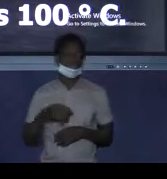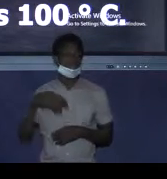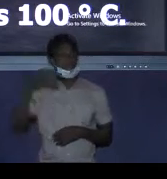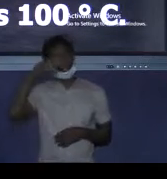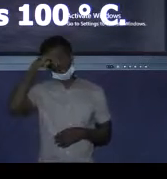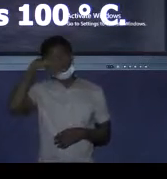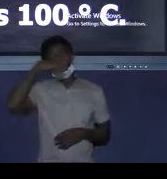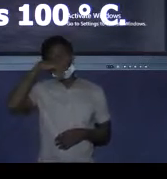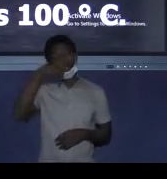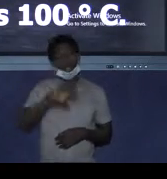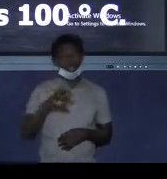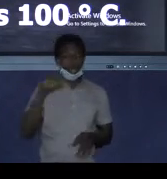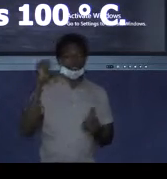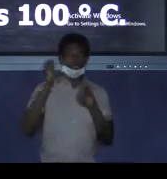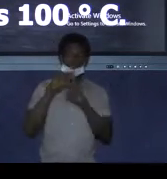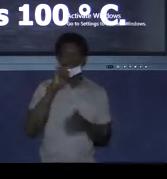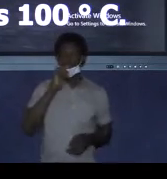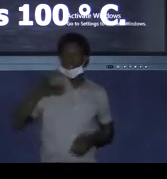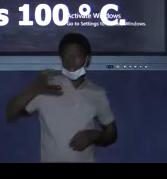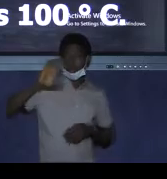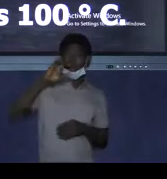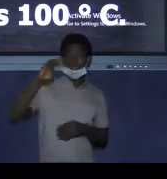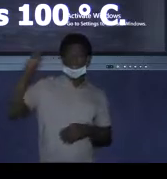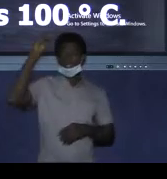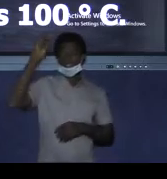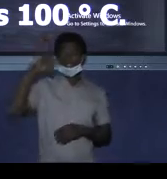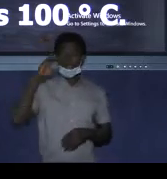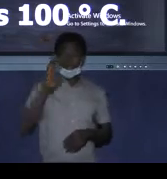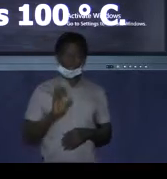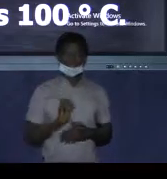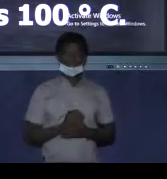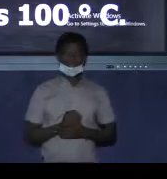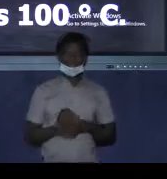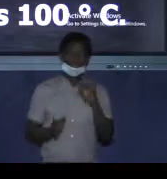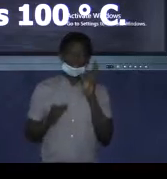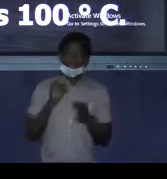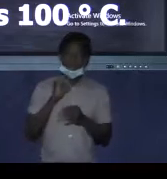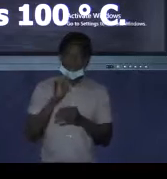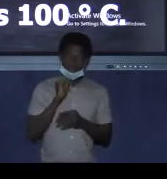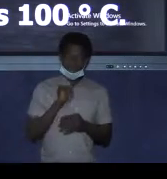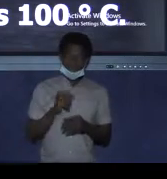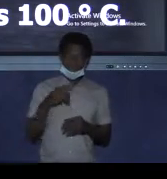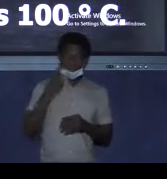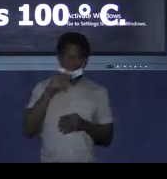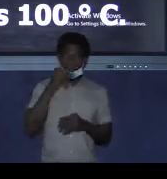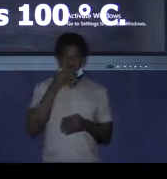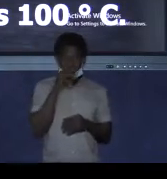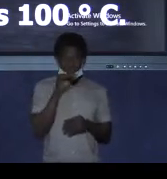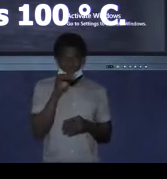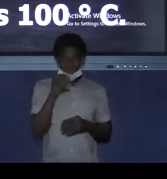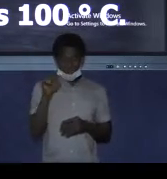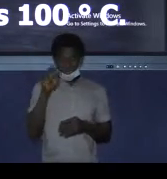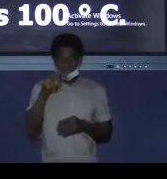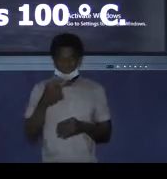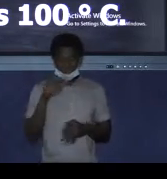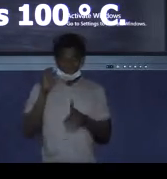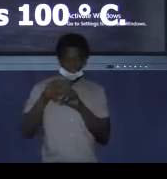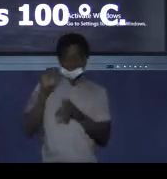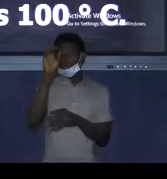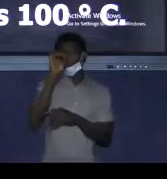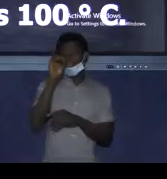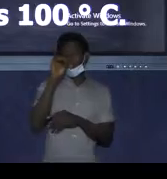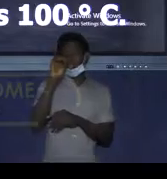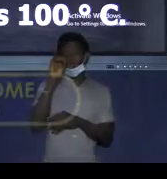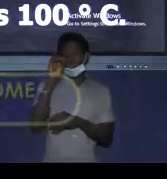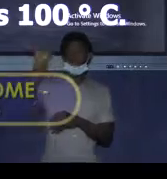In most questions, they will ask the freezing point of water. So you should know that we are talking about the ice point, that's 0 degrees